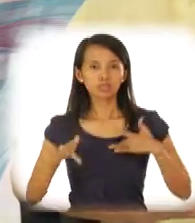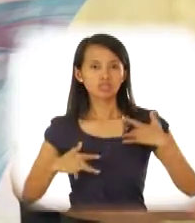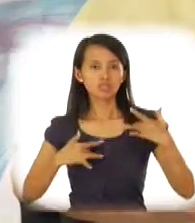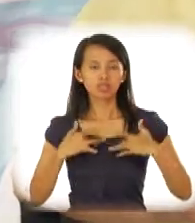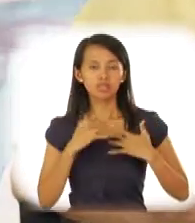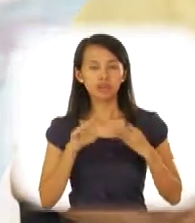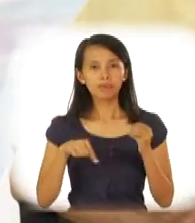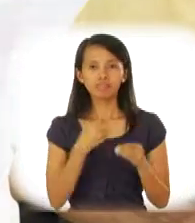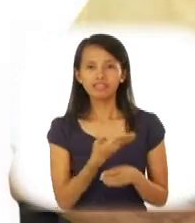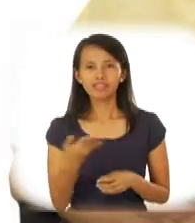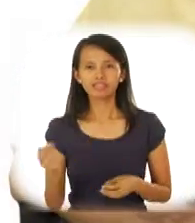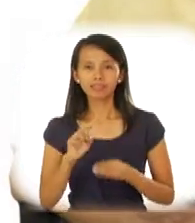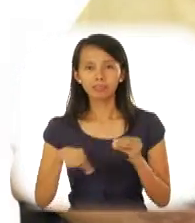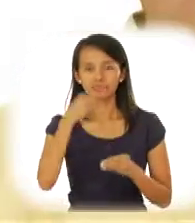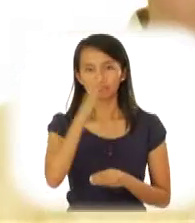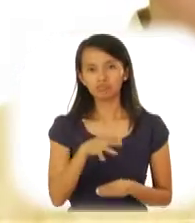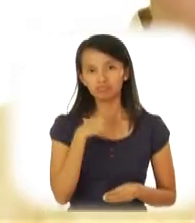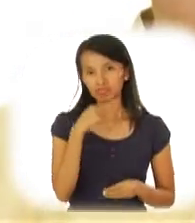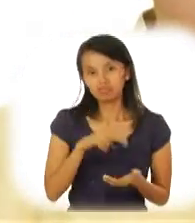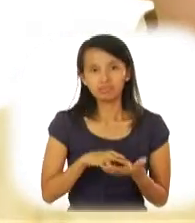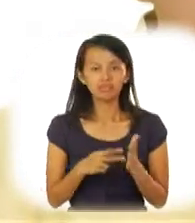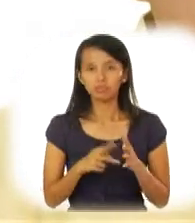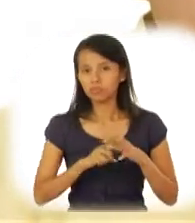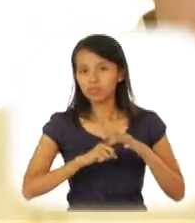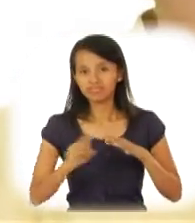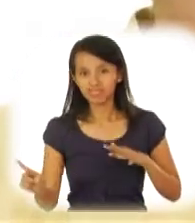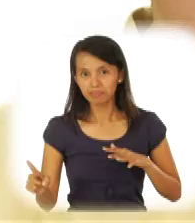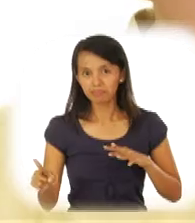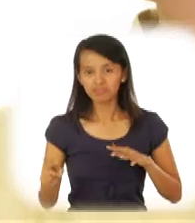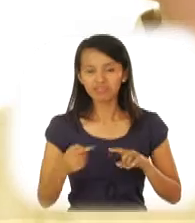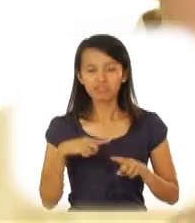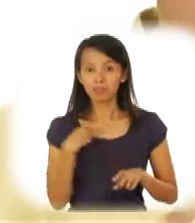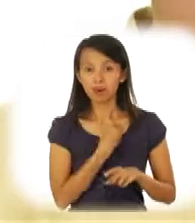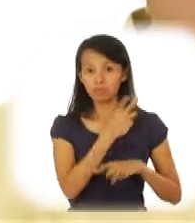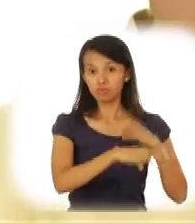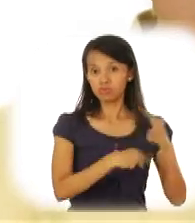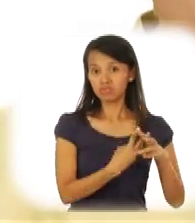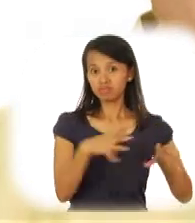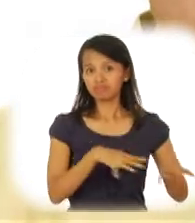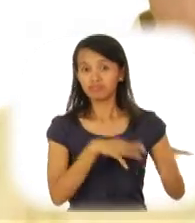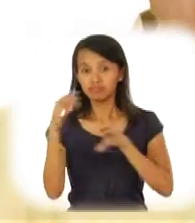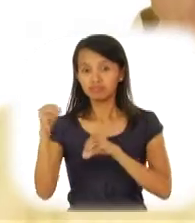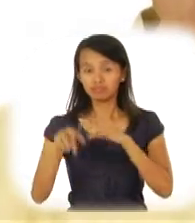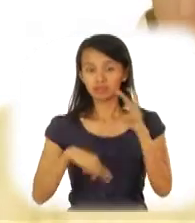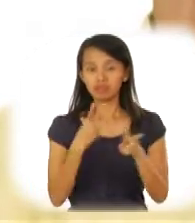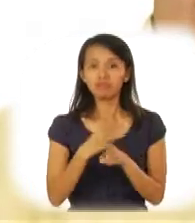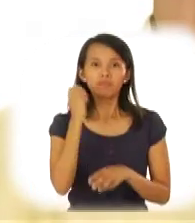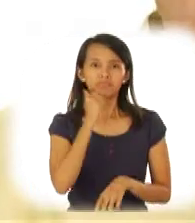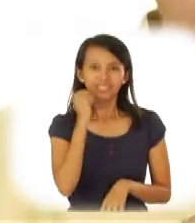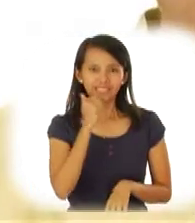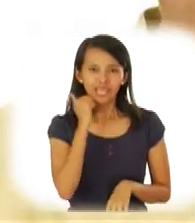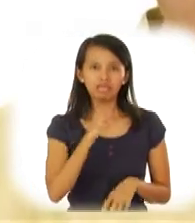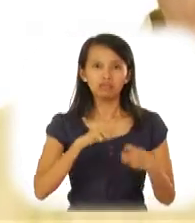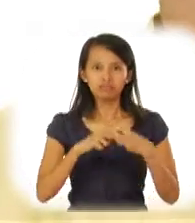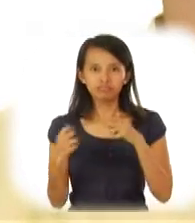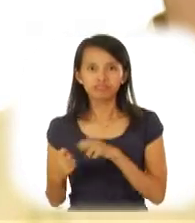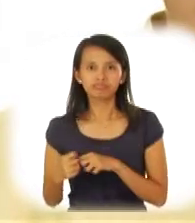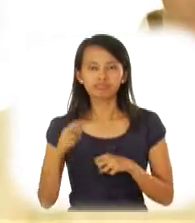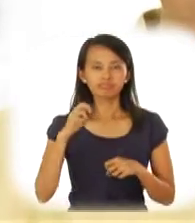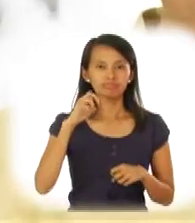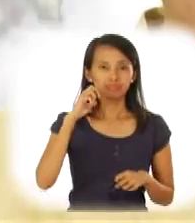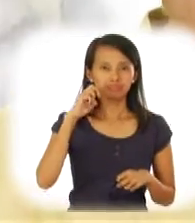the things that are above. That does not mean we will escape from our world, from the